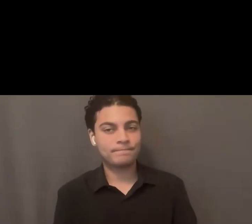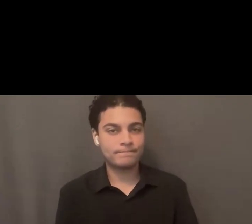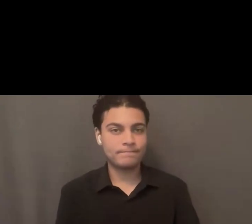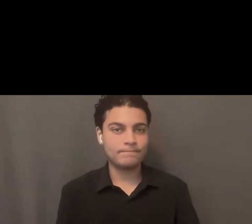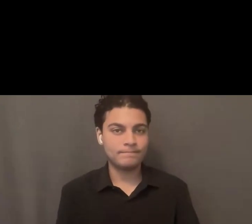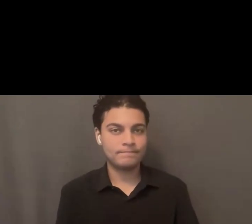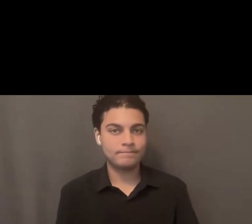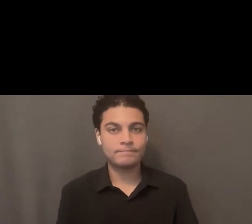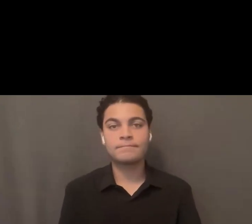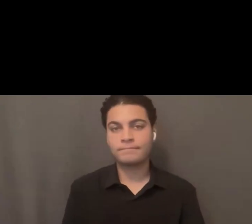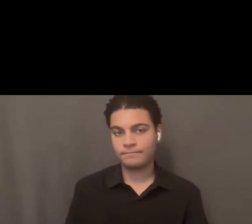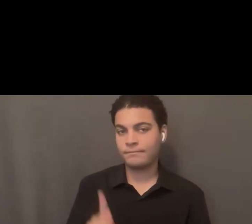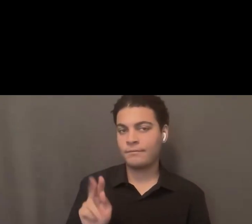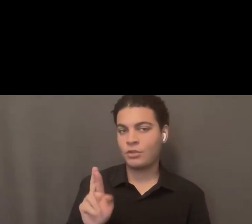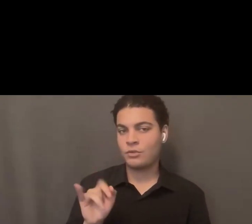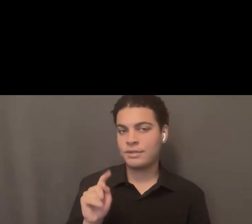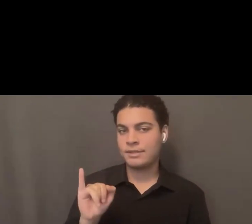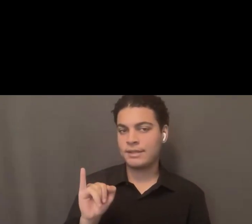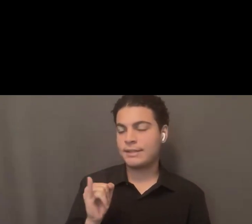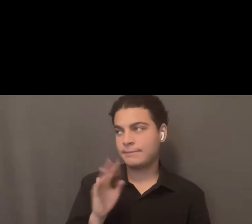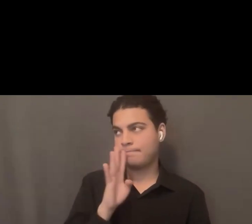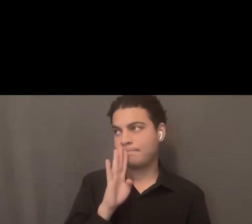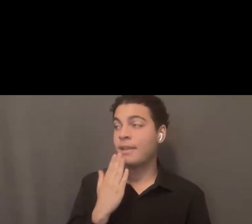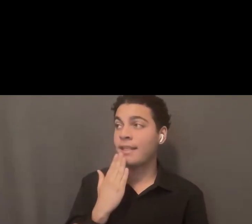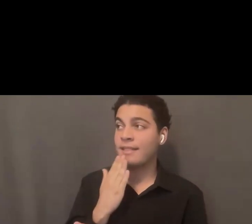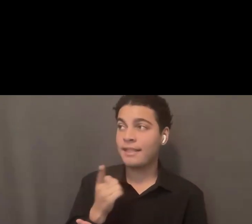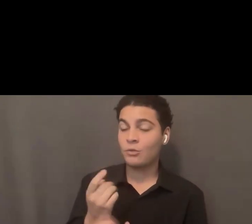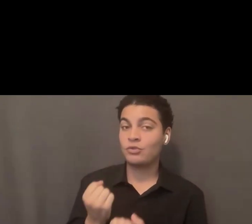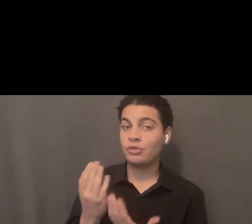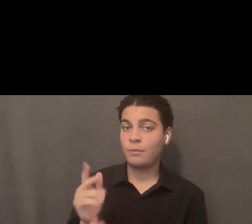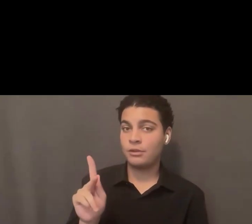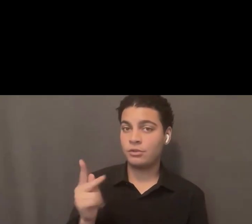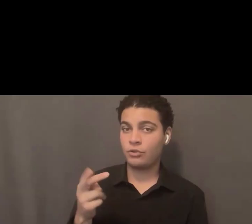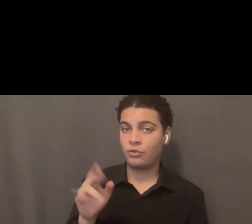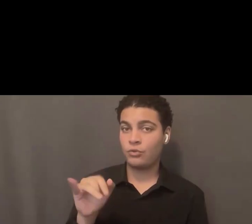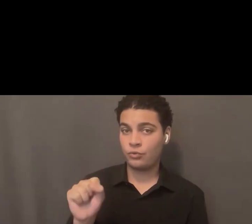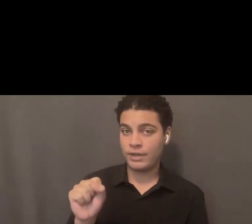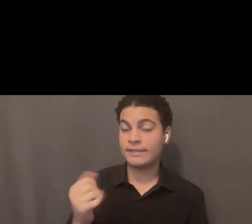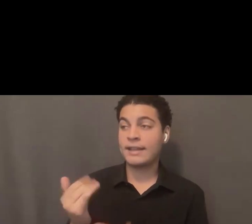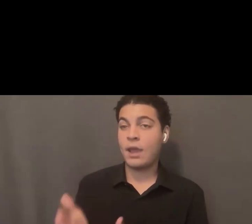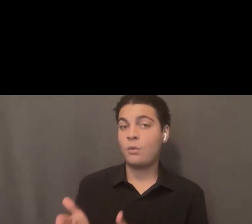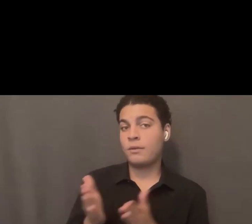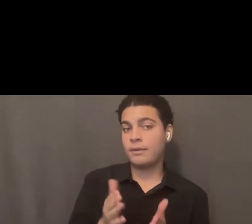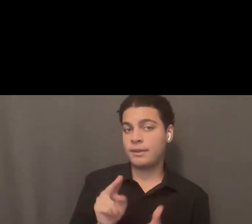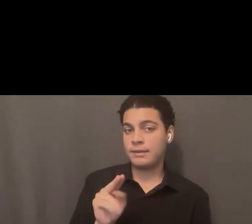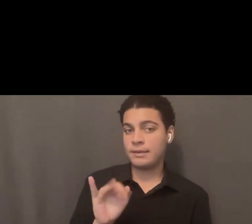Thank you so much for that question, Chris. We'll move on to Nick for his question.